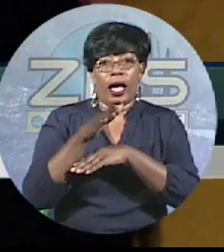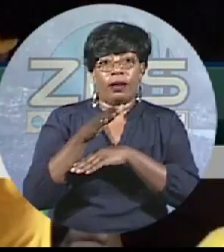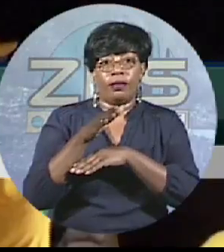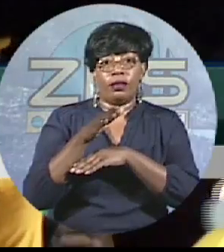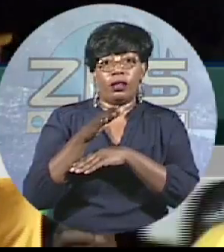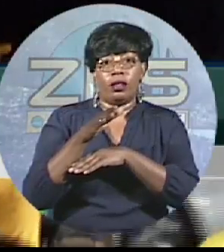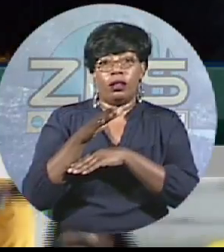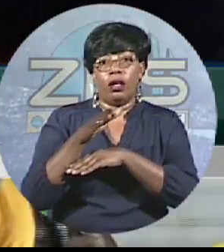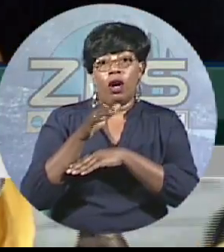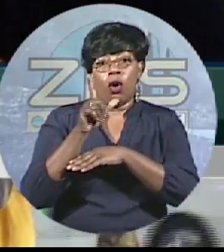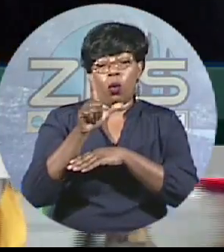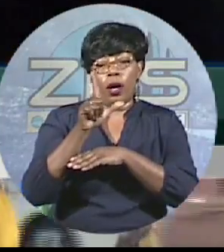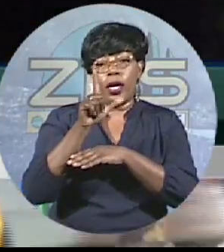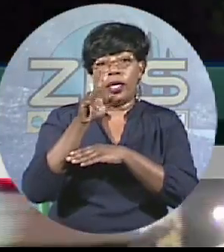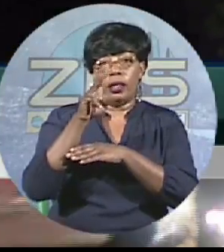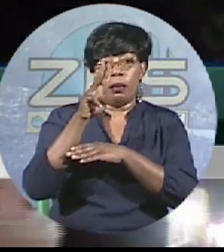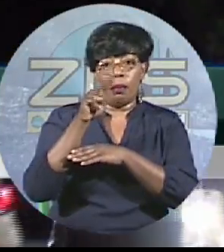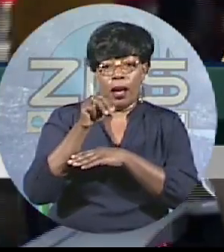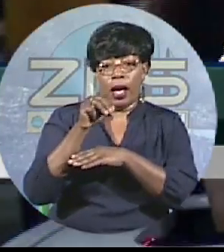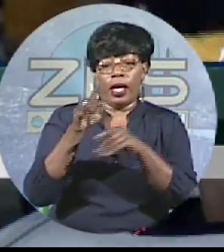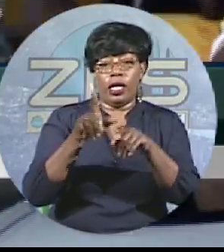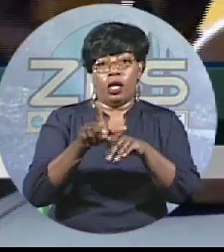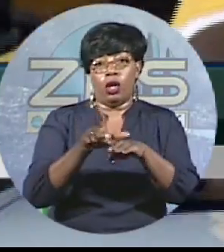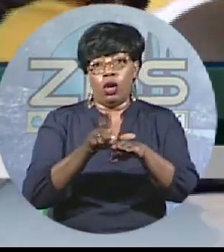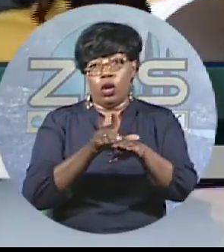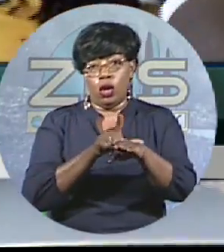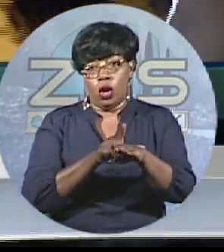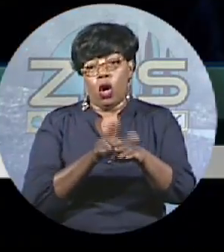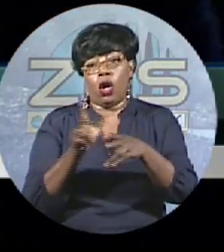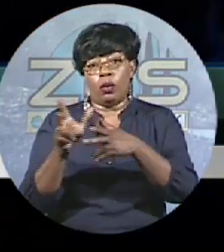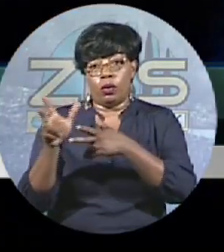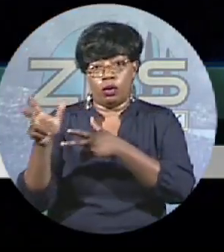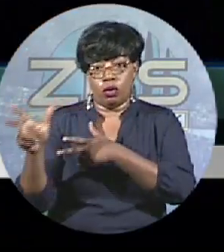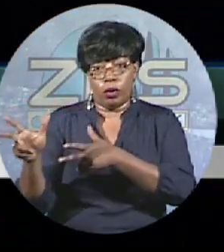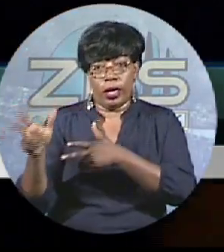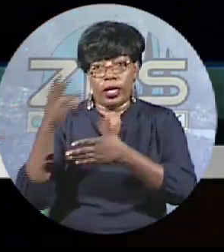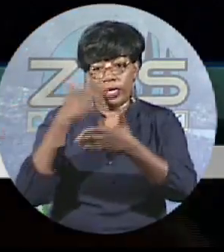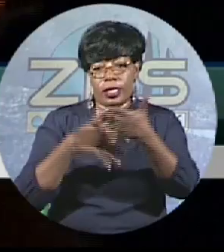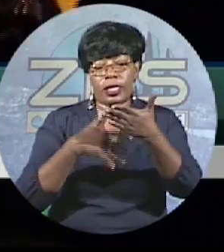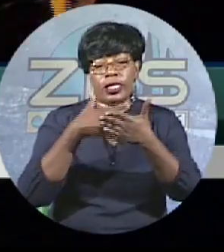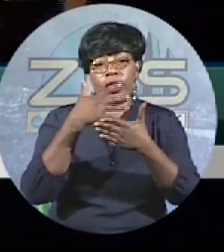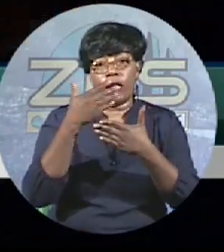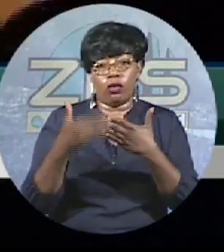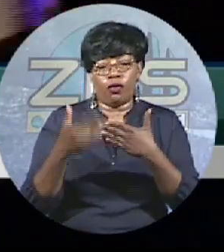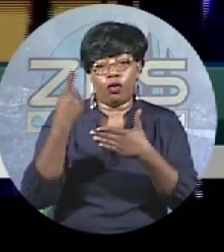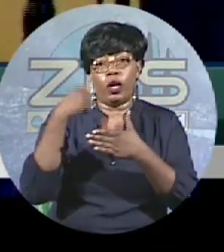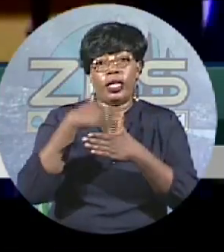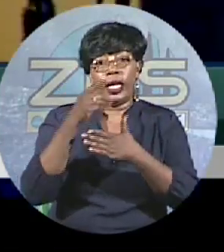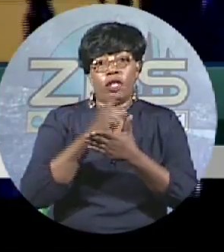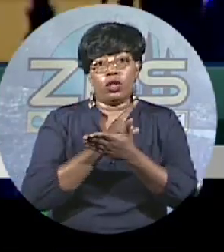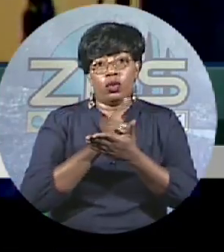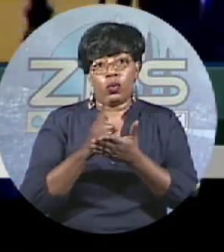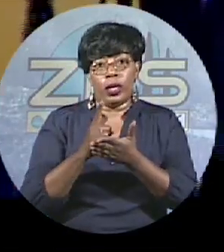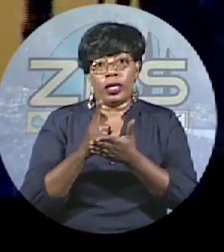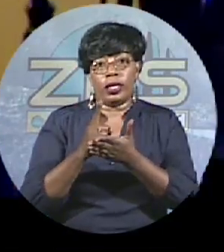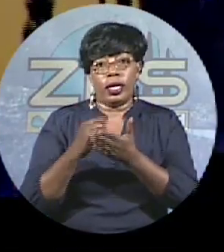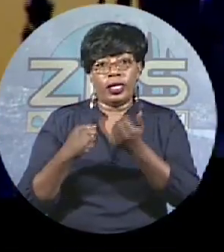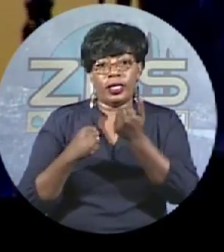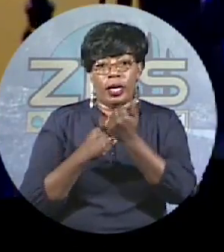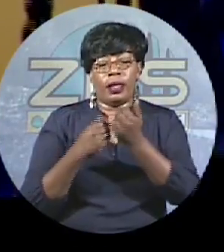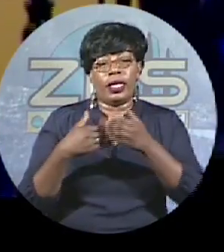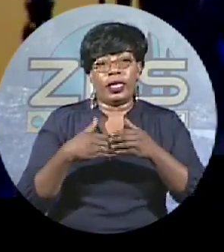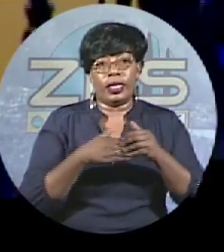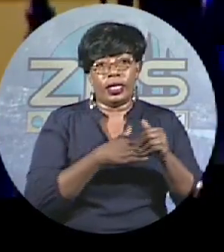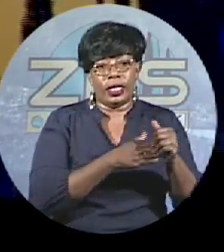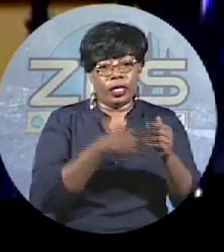miles-long motorcade came the symbolic foreshadowing to the big announcement scheduled for next week, when Deputy Party Leader Philip